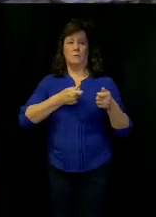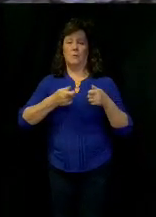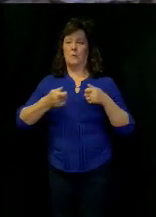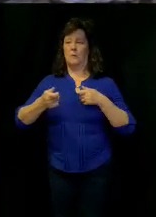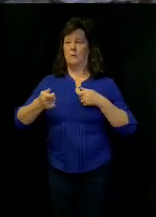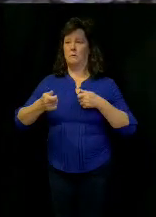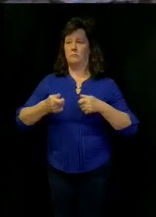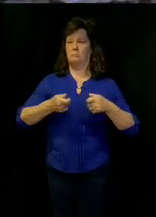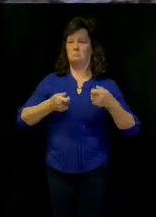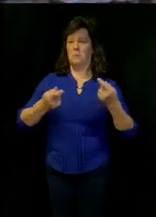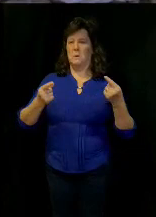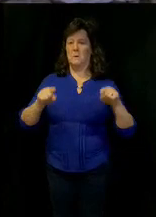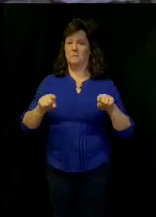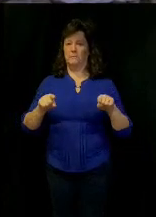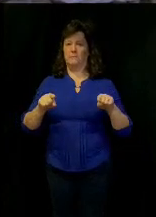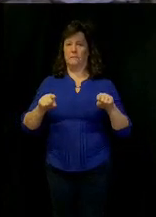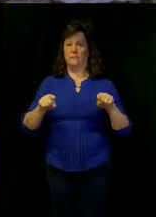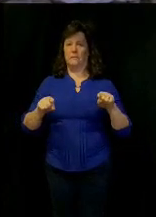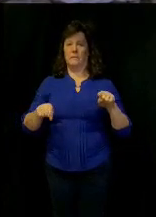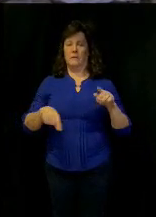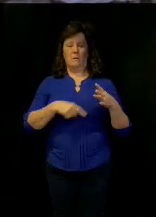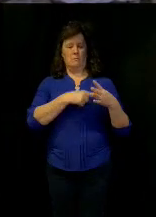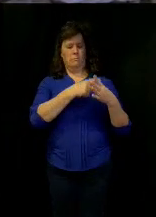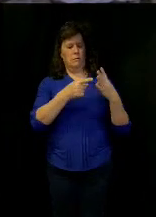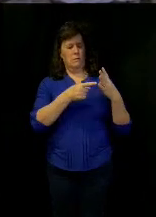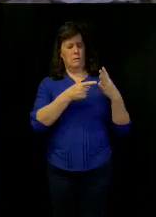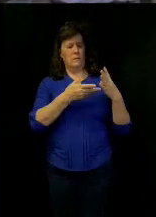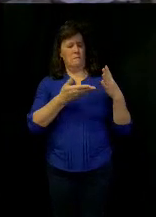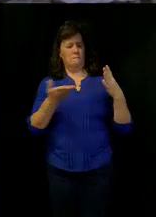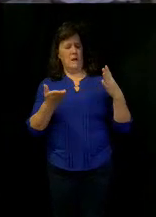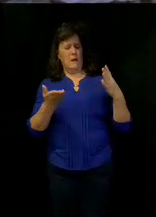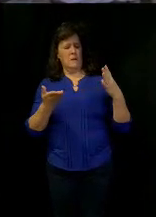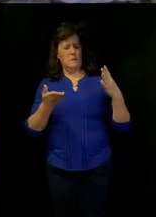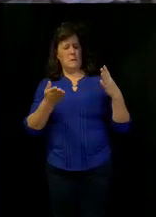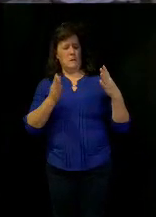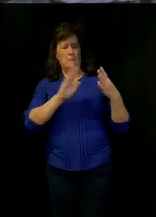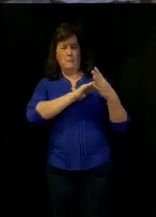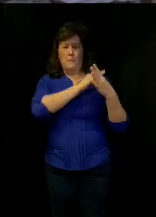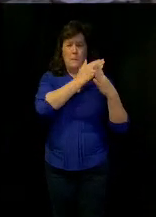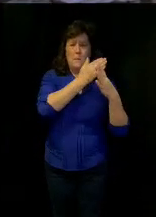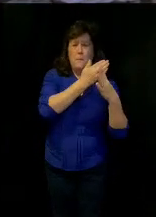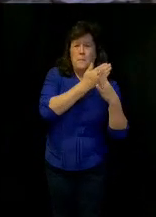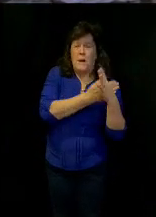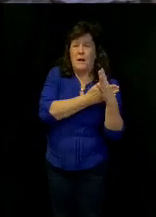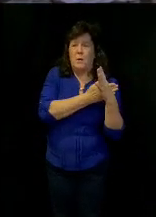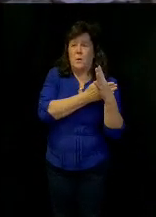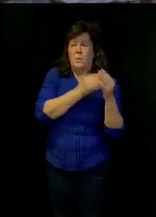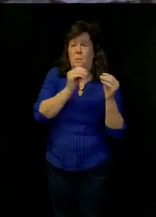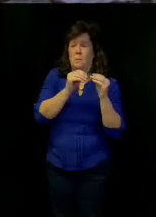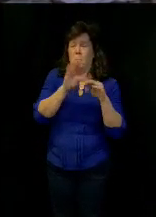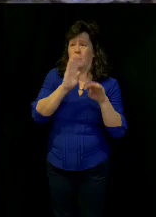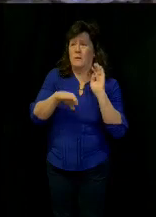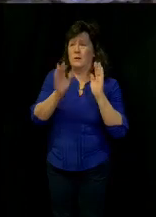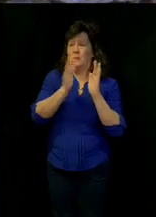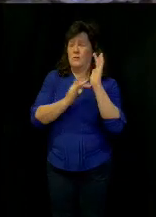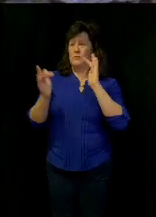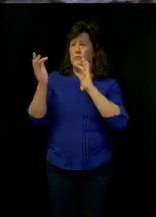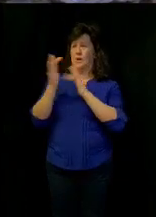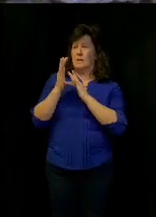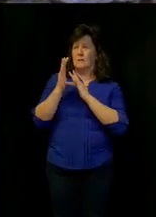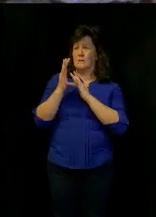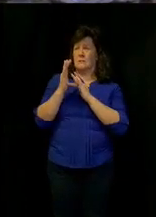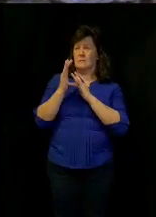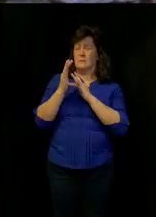the question I ask myself. Does these things really have that much power over my life that it's actually greater than what Jesus is to me, what Jesus says about